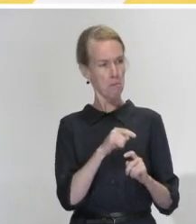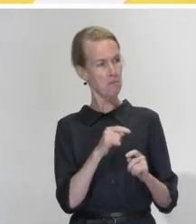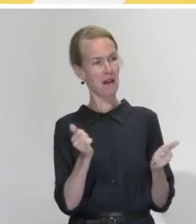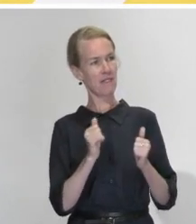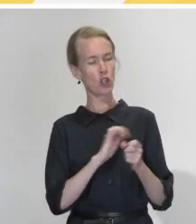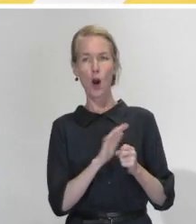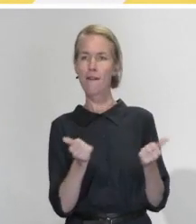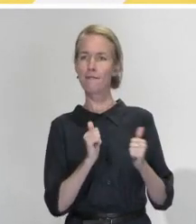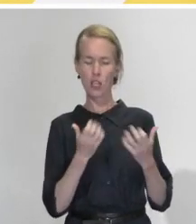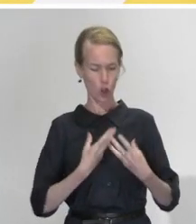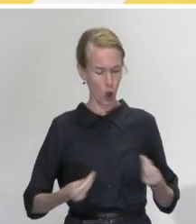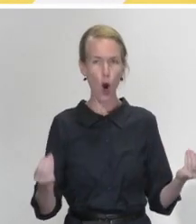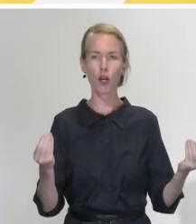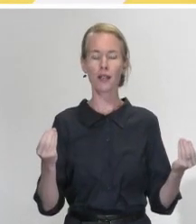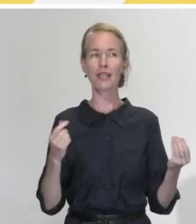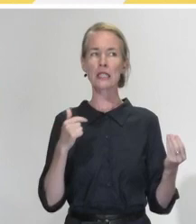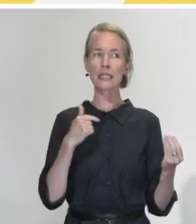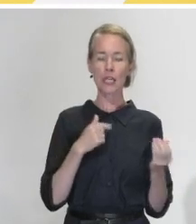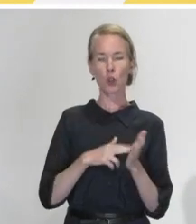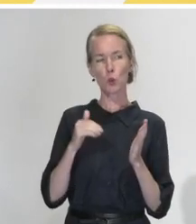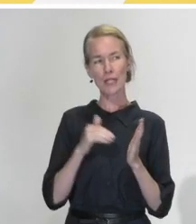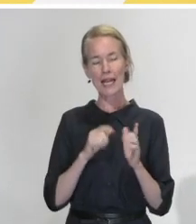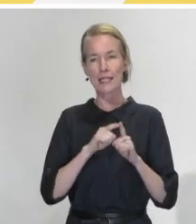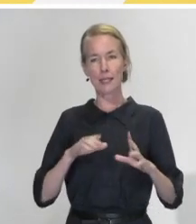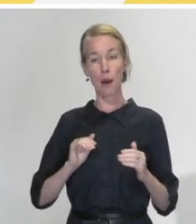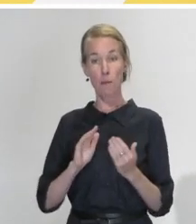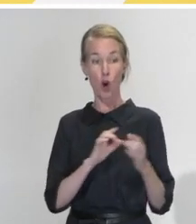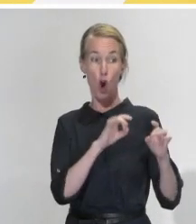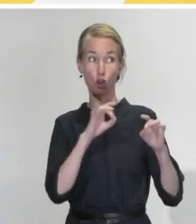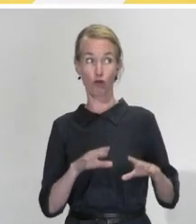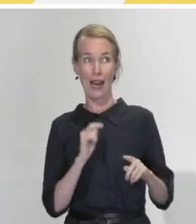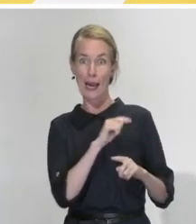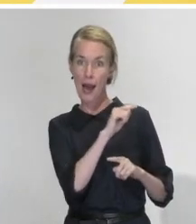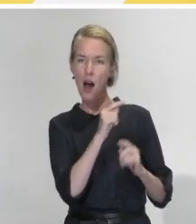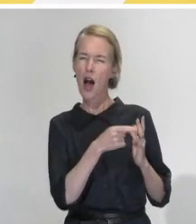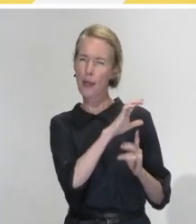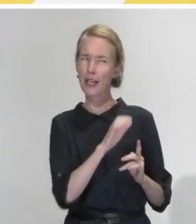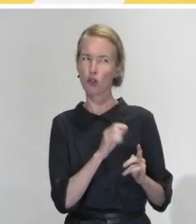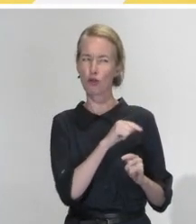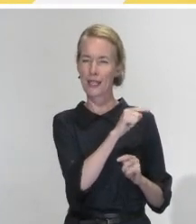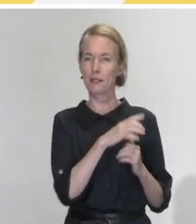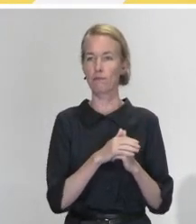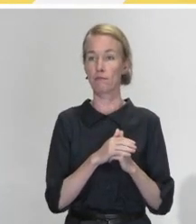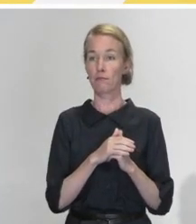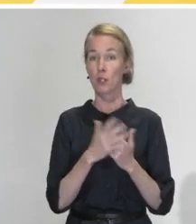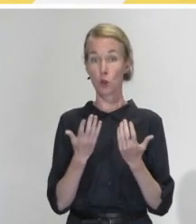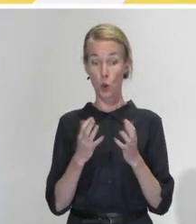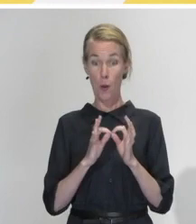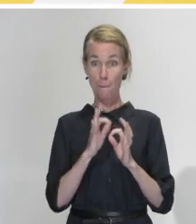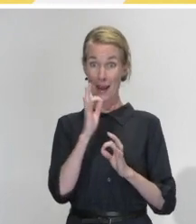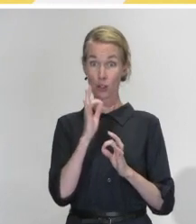Australia and many other countries here. So the current criteria we are using for someone being